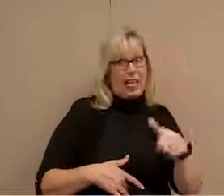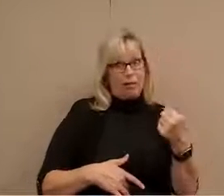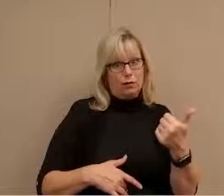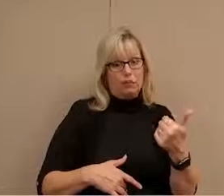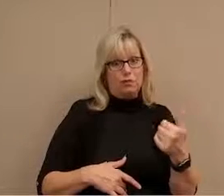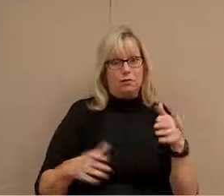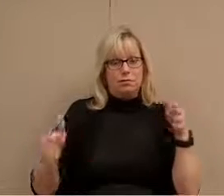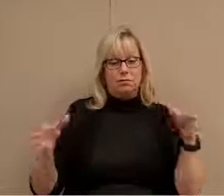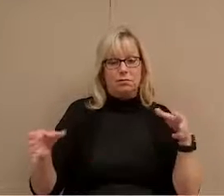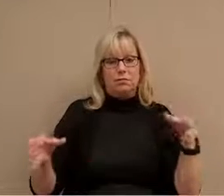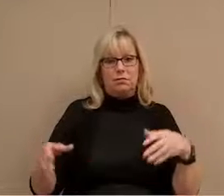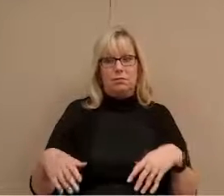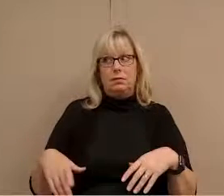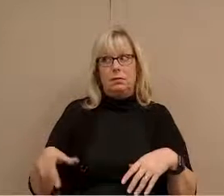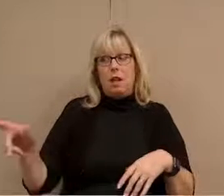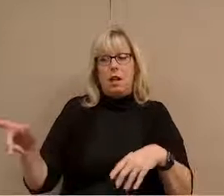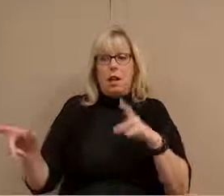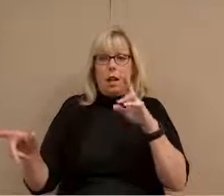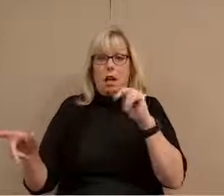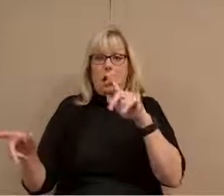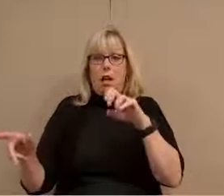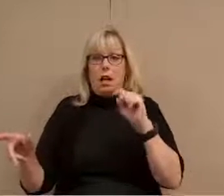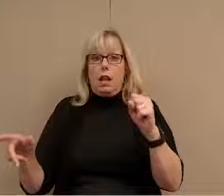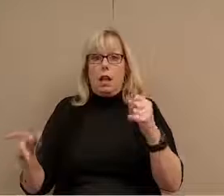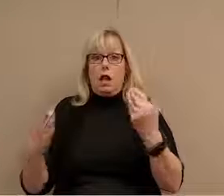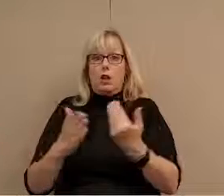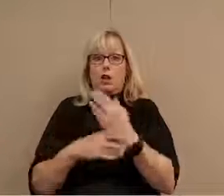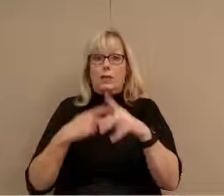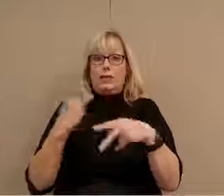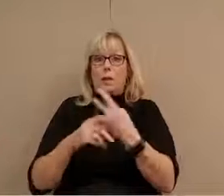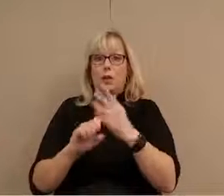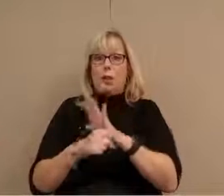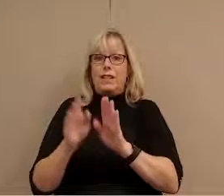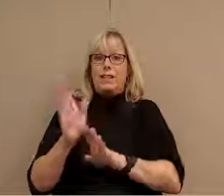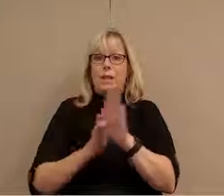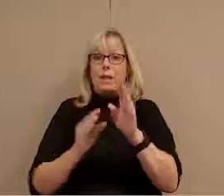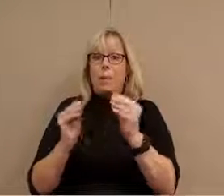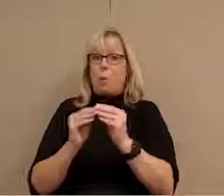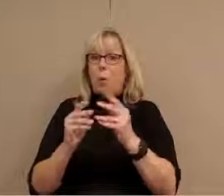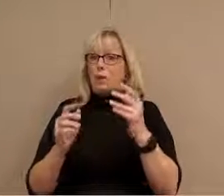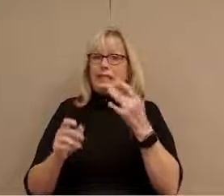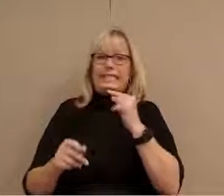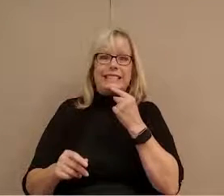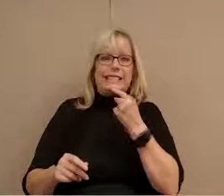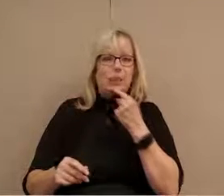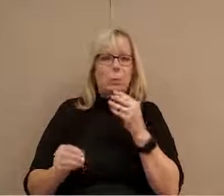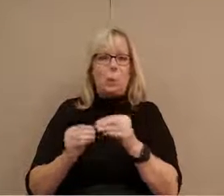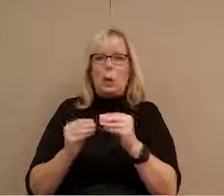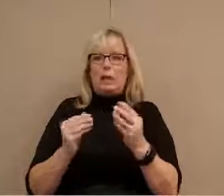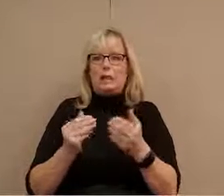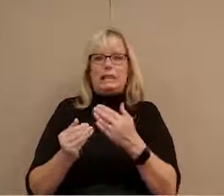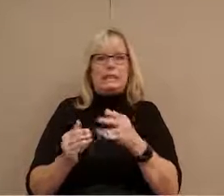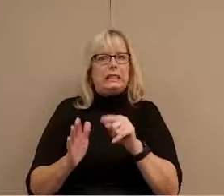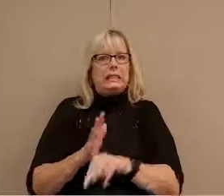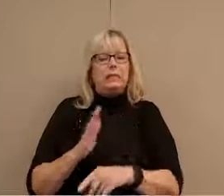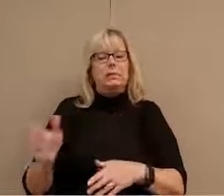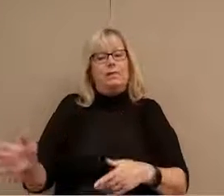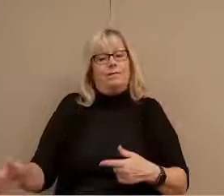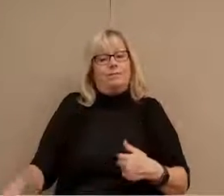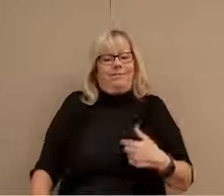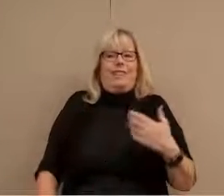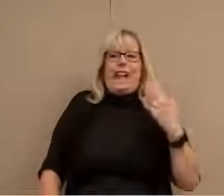be. Unless a variant is created that is far more deadly and does well, a lot more. I said,